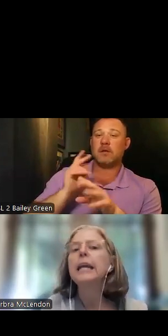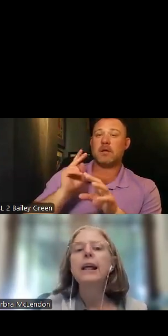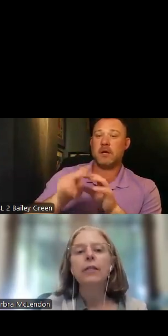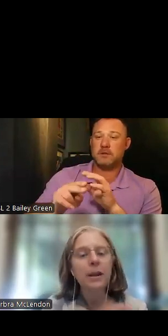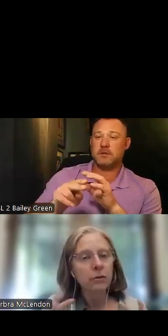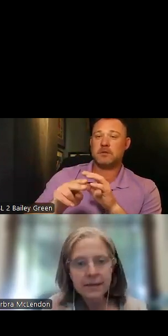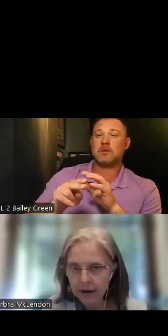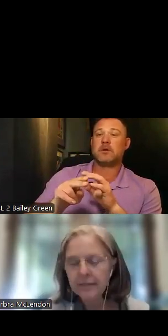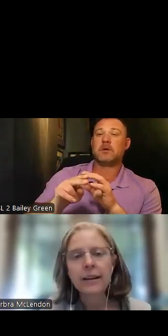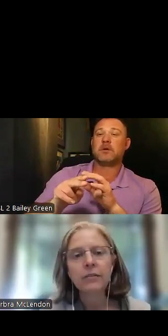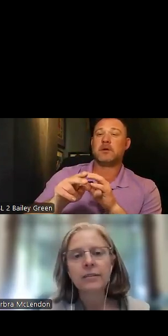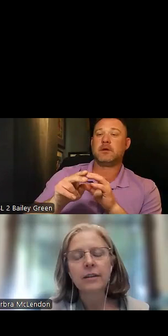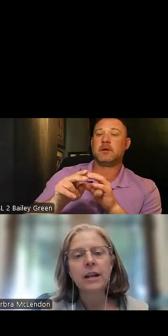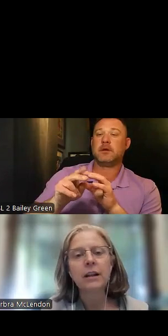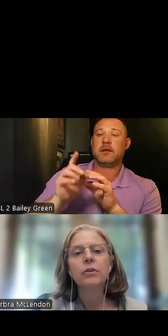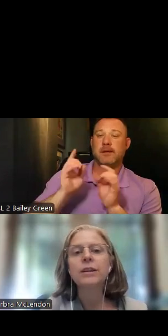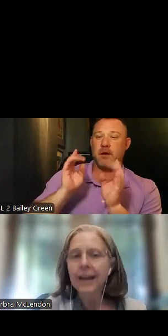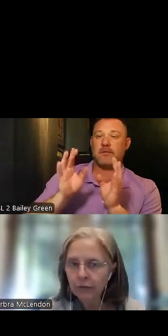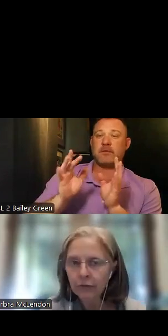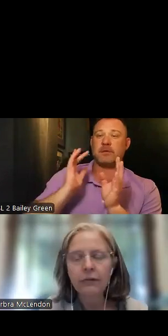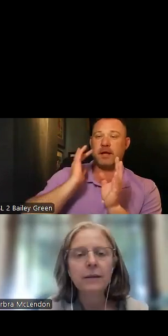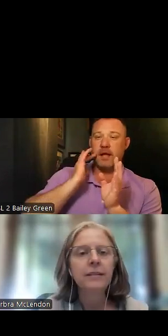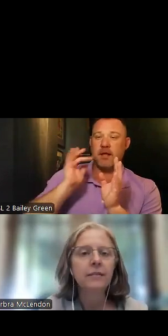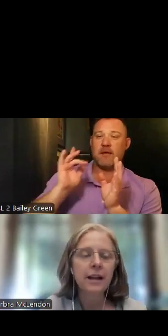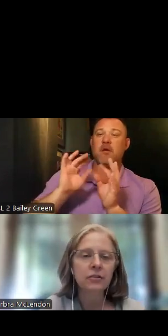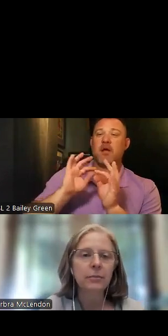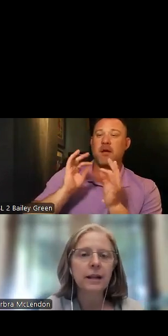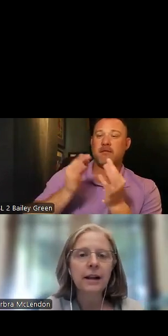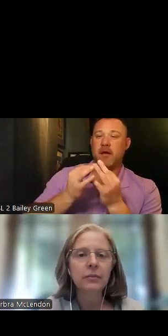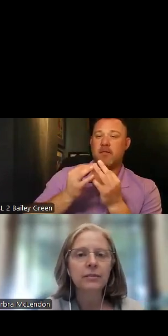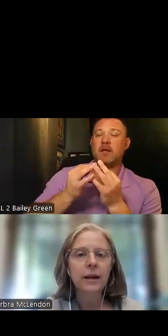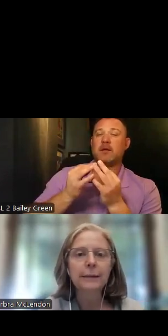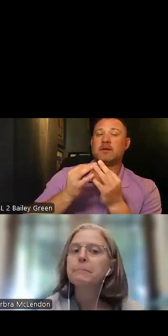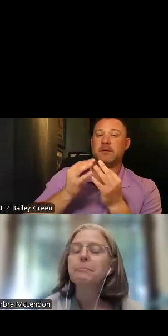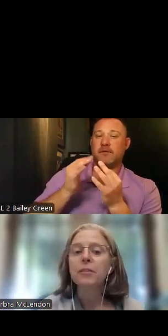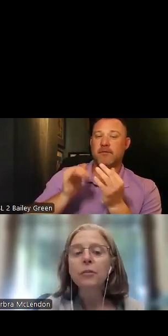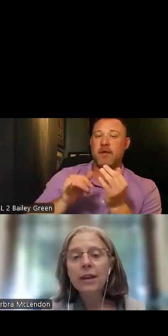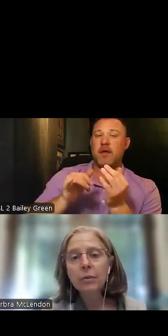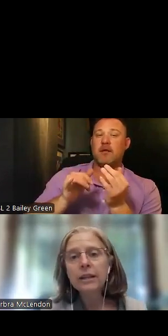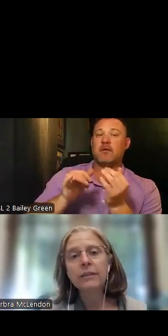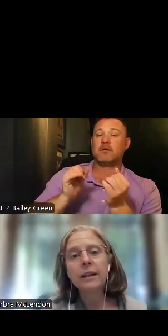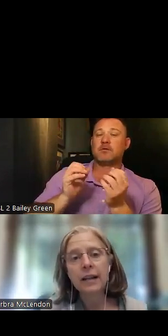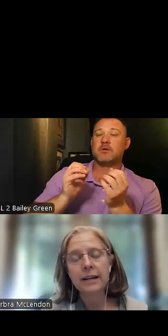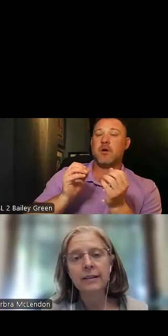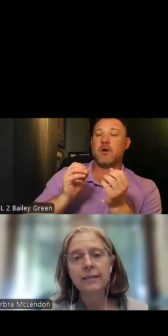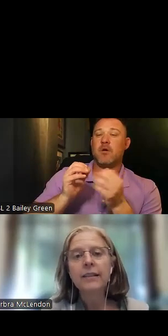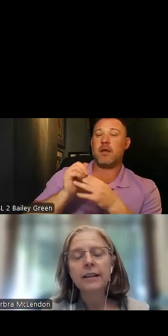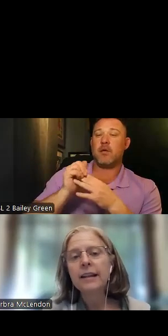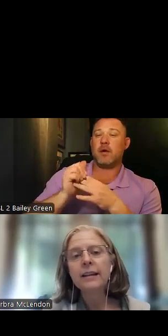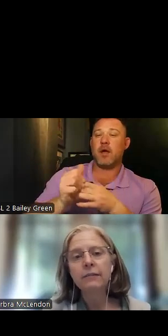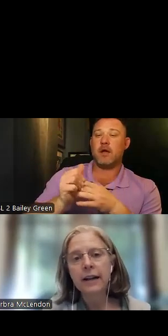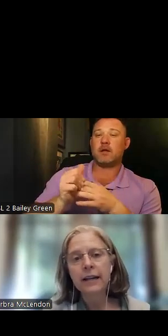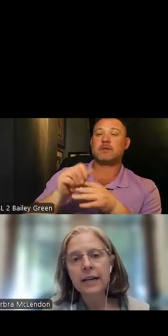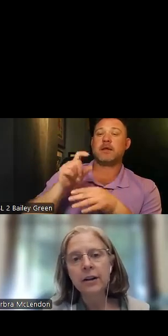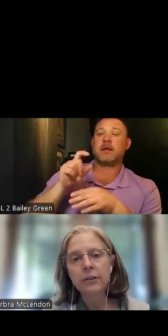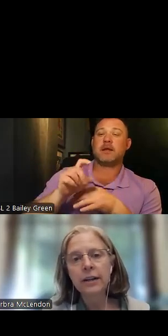Medicaid. They would be devastating for the state of California and for our families if they actually play out this way. So they were given the guidance that they